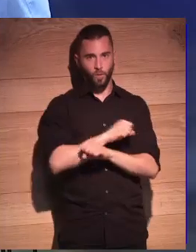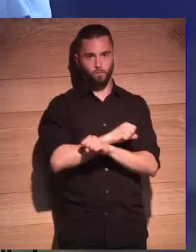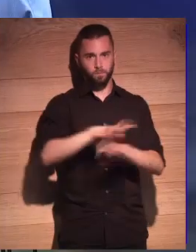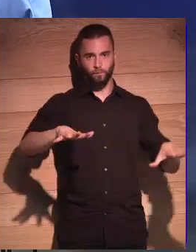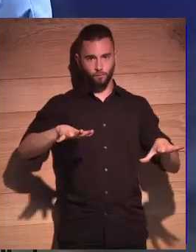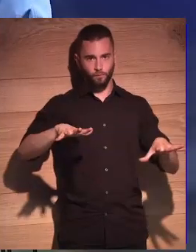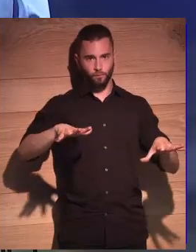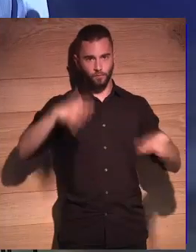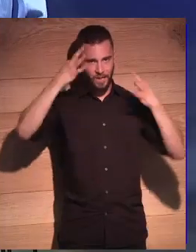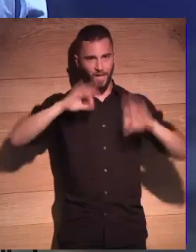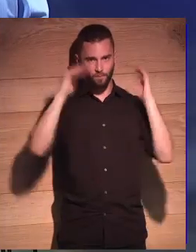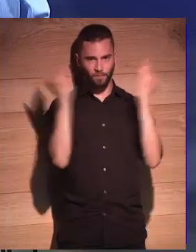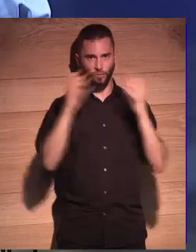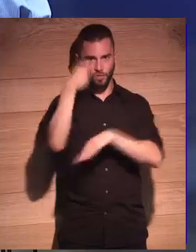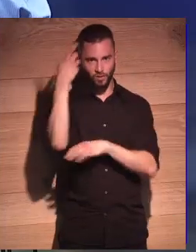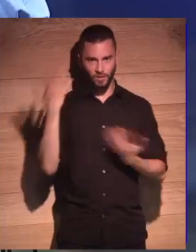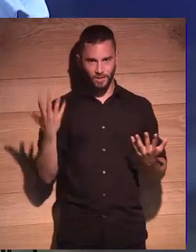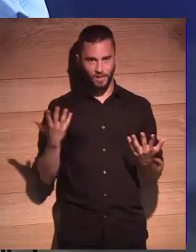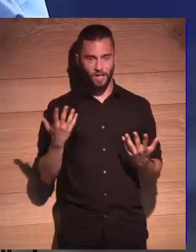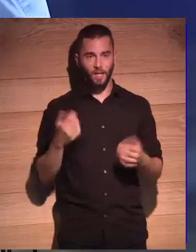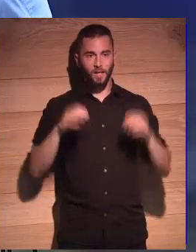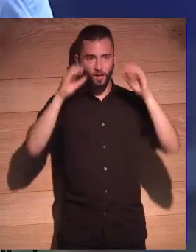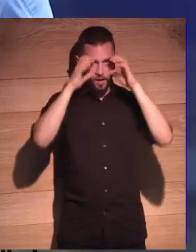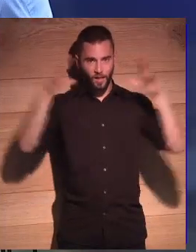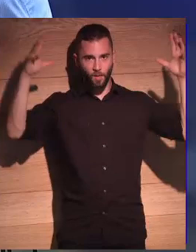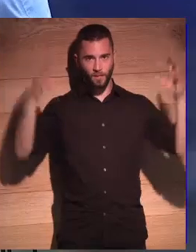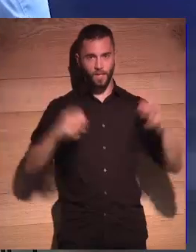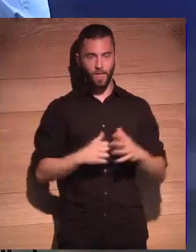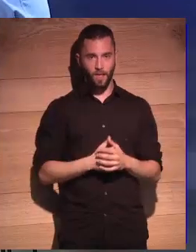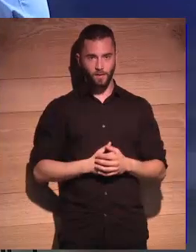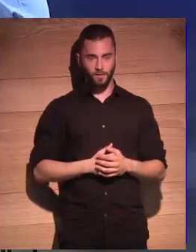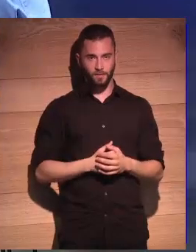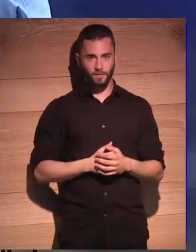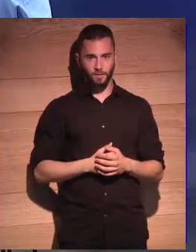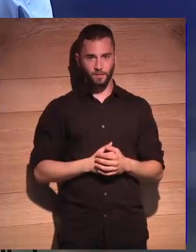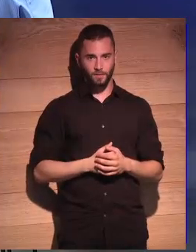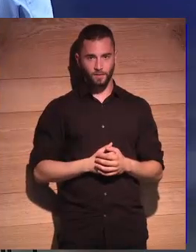Well, you're talking about when we think this is going to become